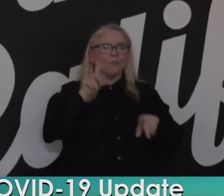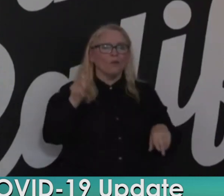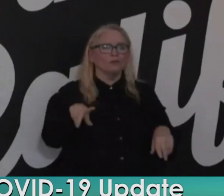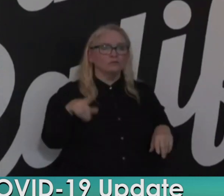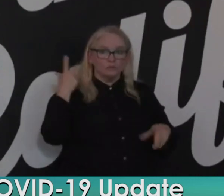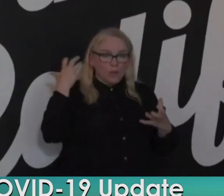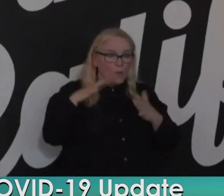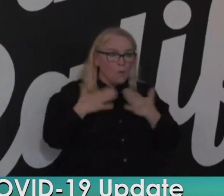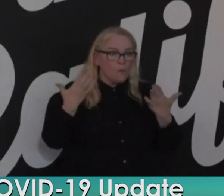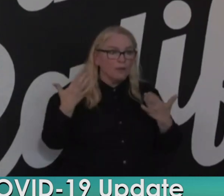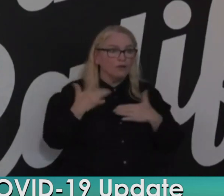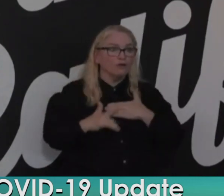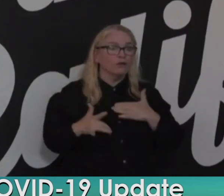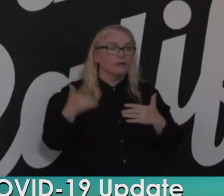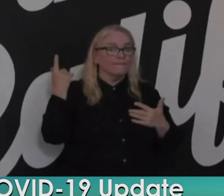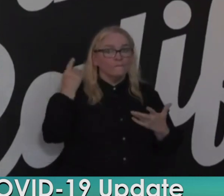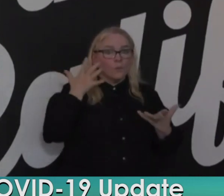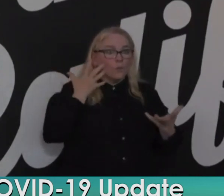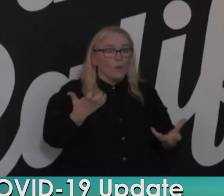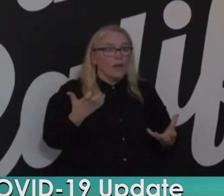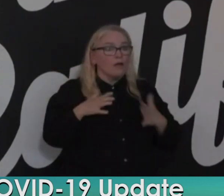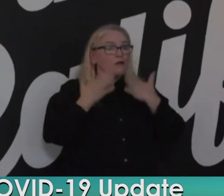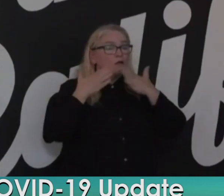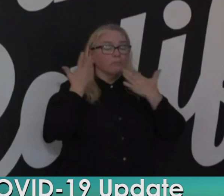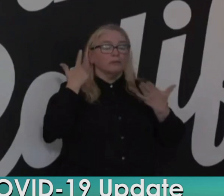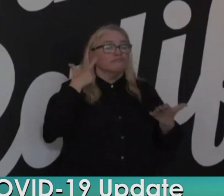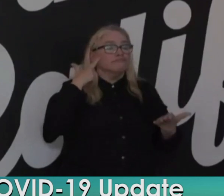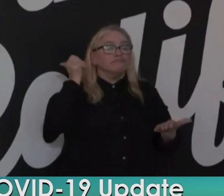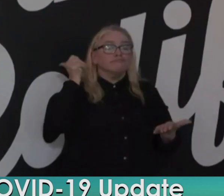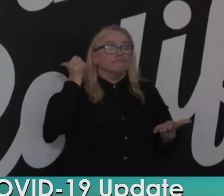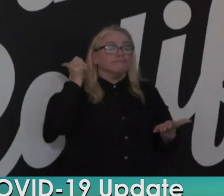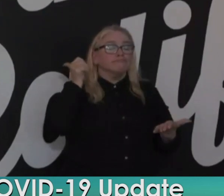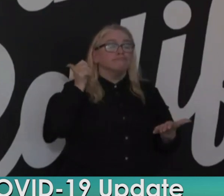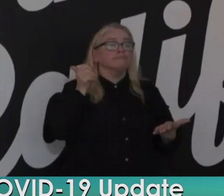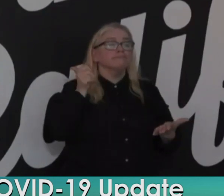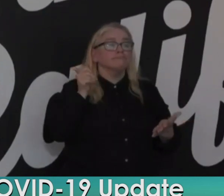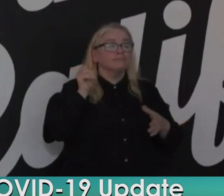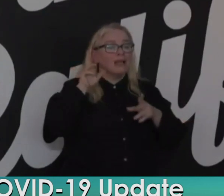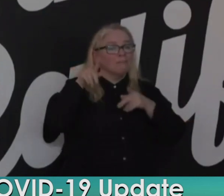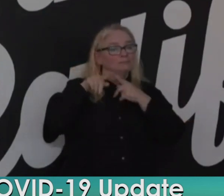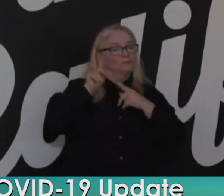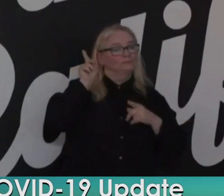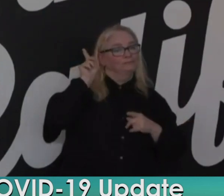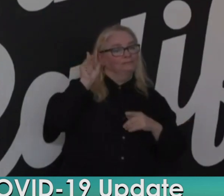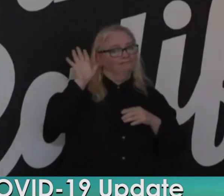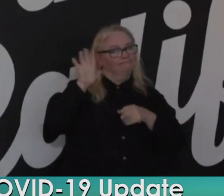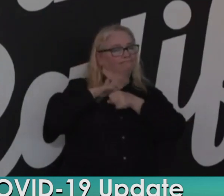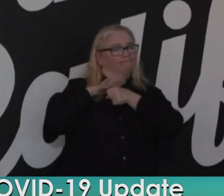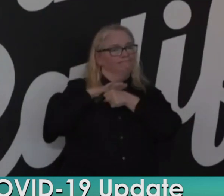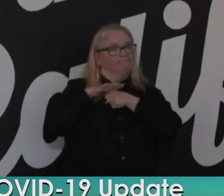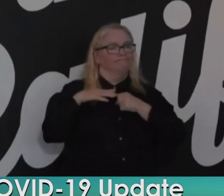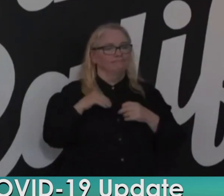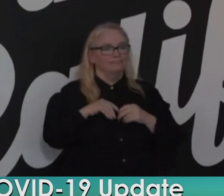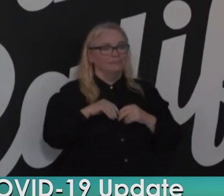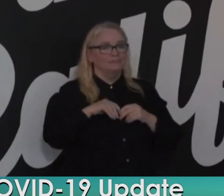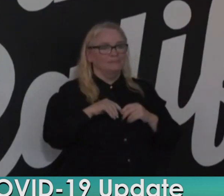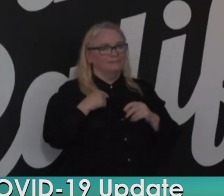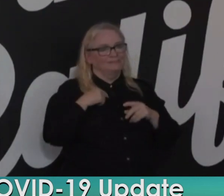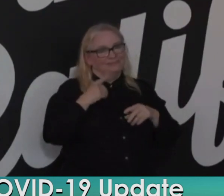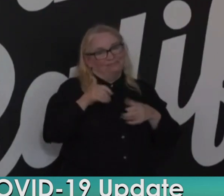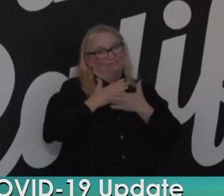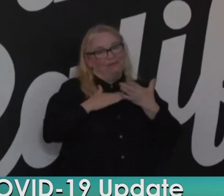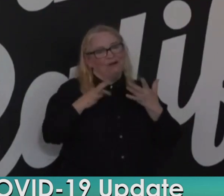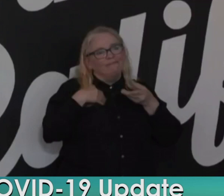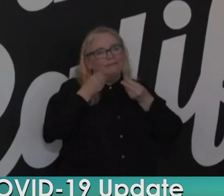further than the modest but meaningful modifications that are part of the announcement that we are advancing here